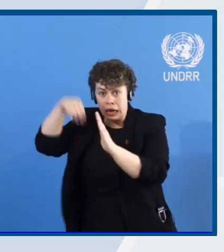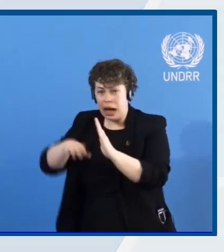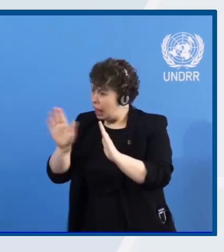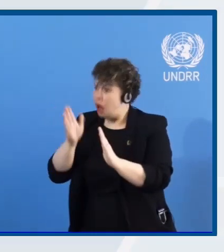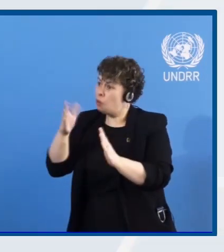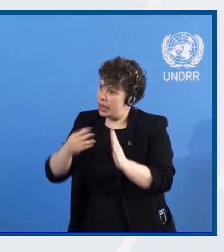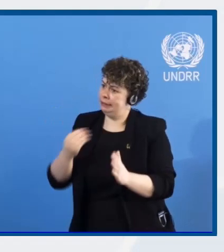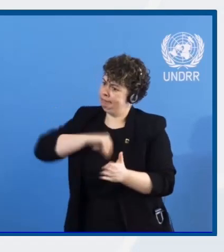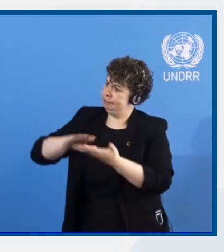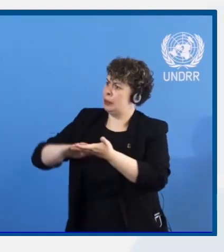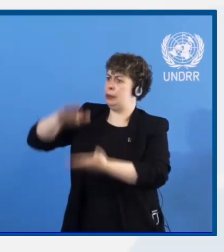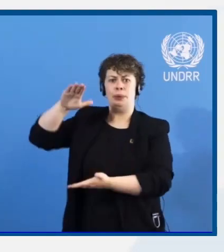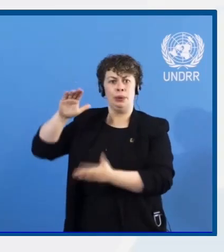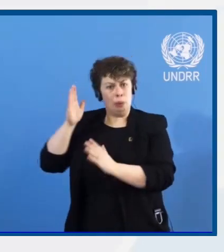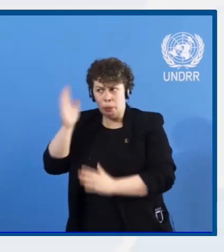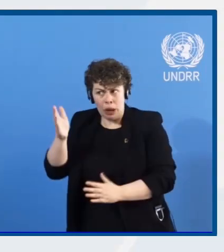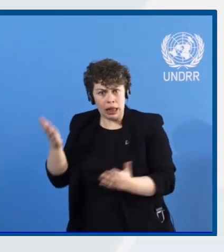Thank you very much.